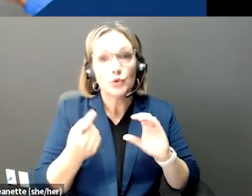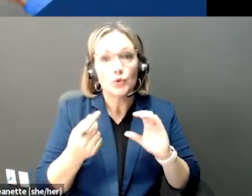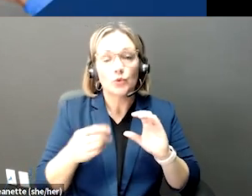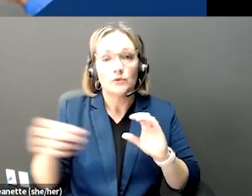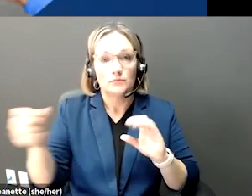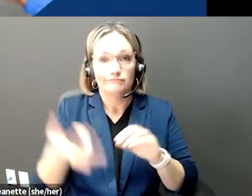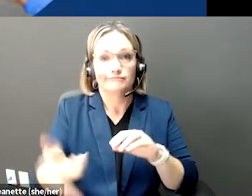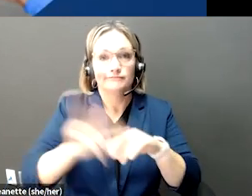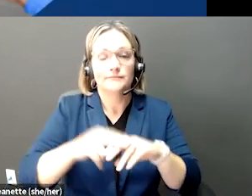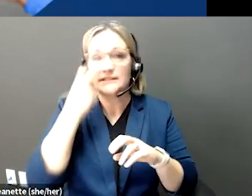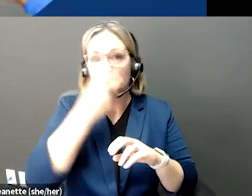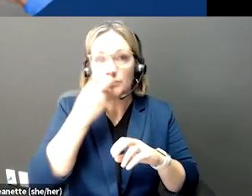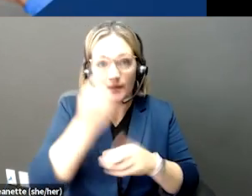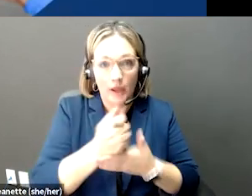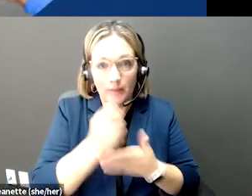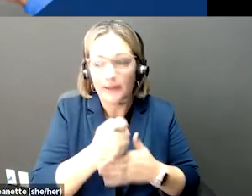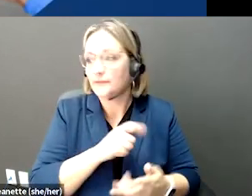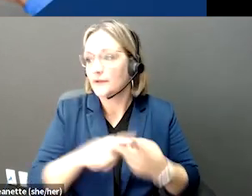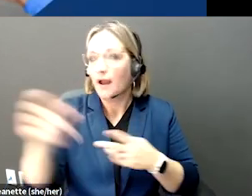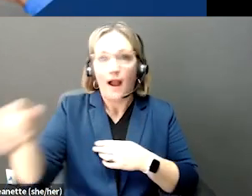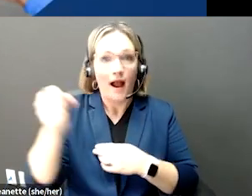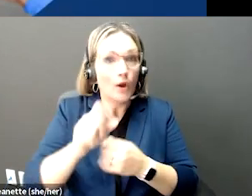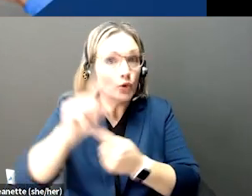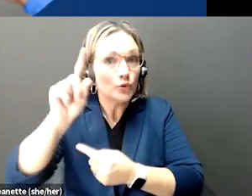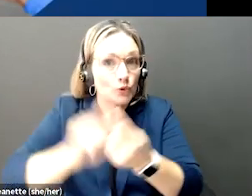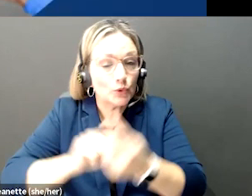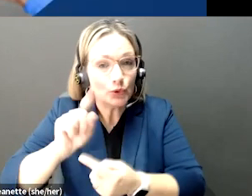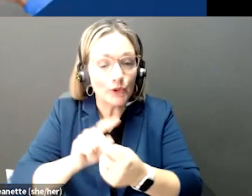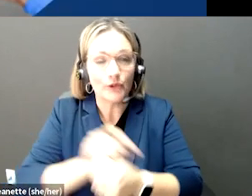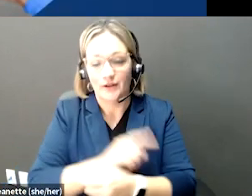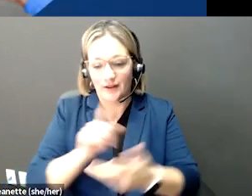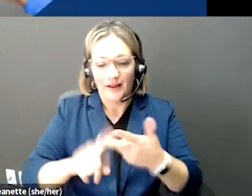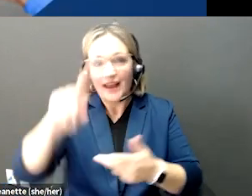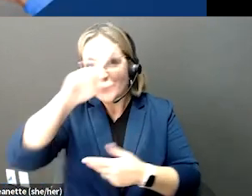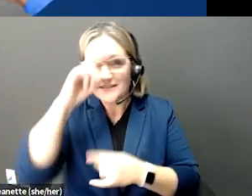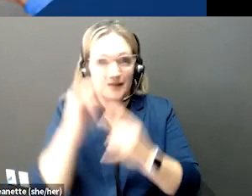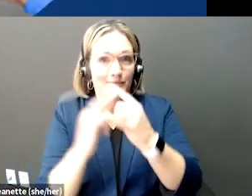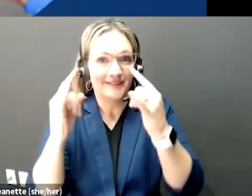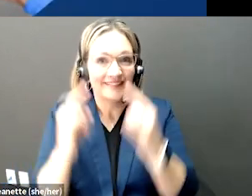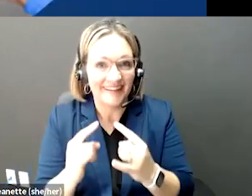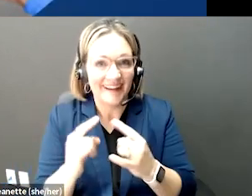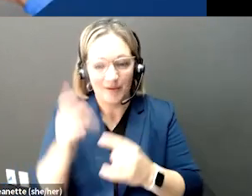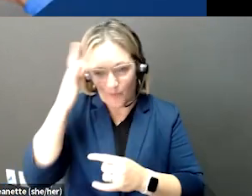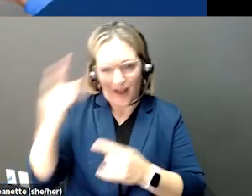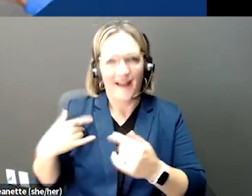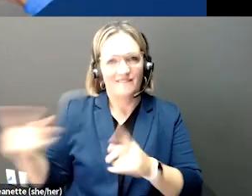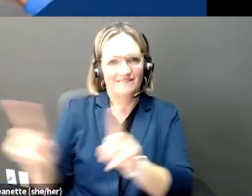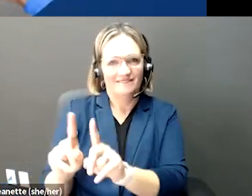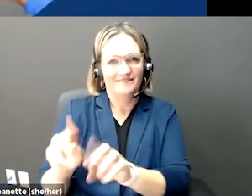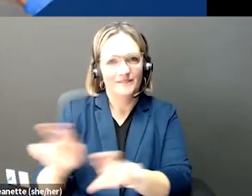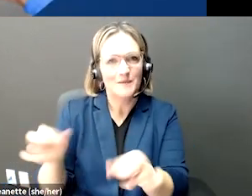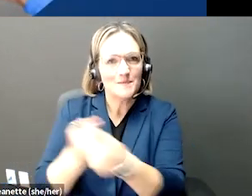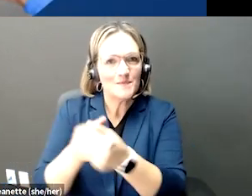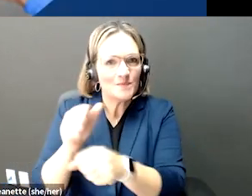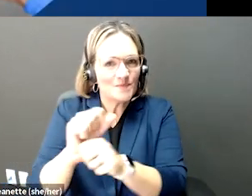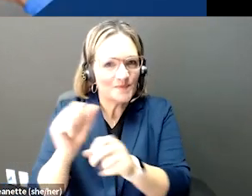house, and I was able to finally sign him up for summer camp with a support worker there for him. I